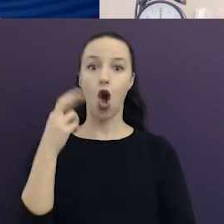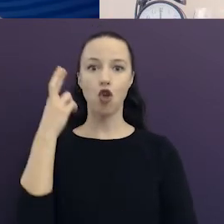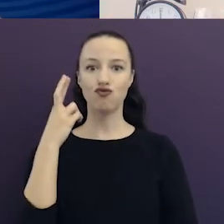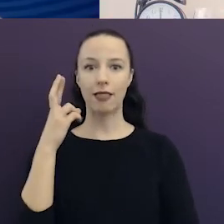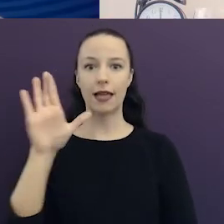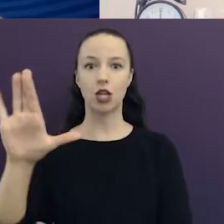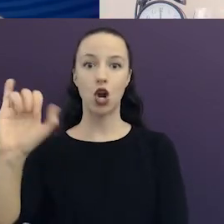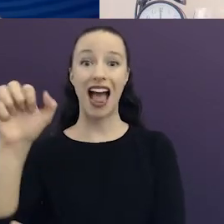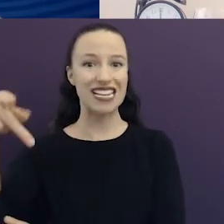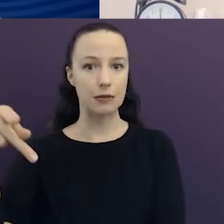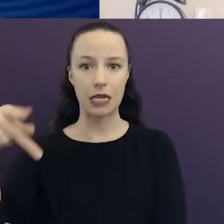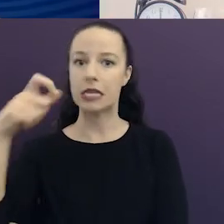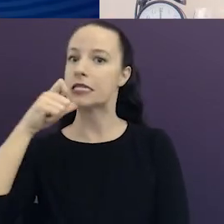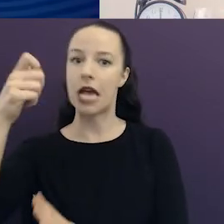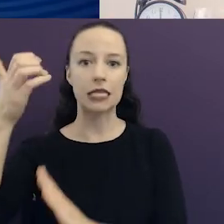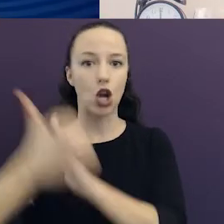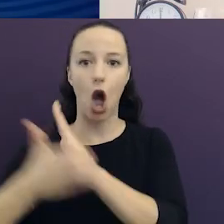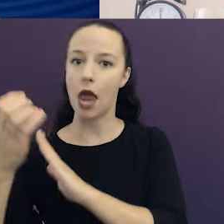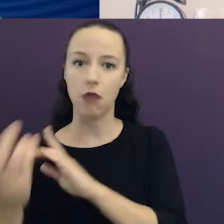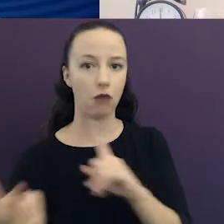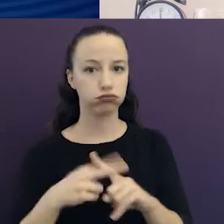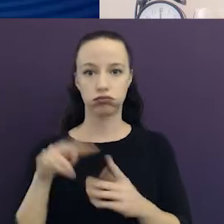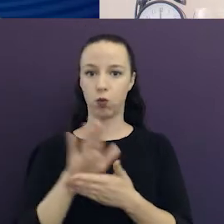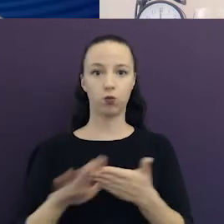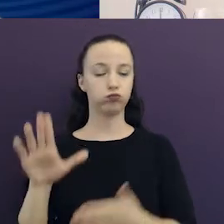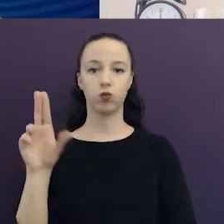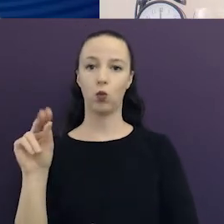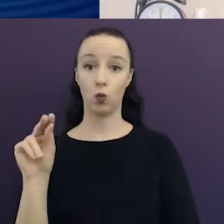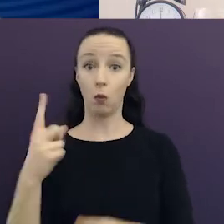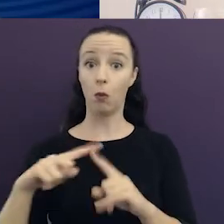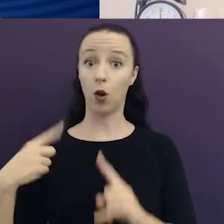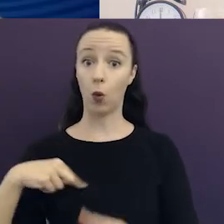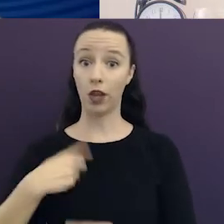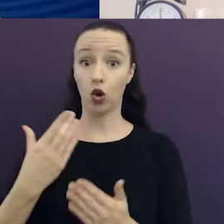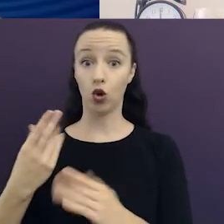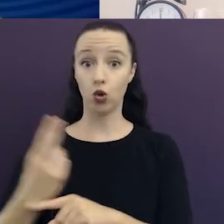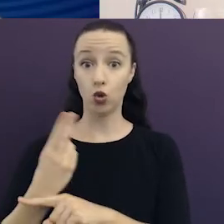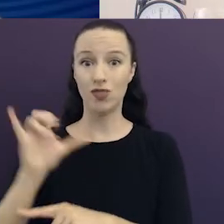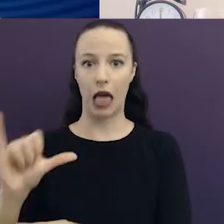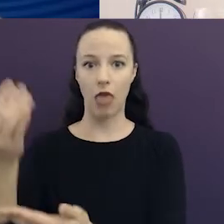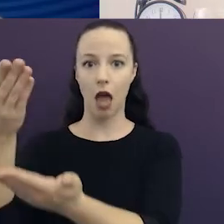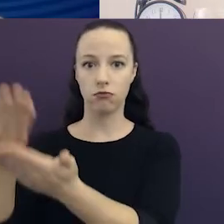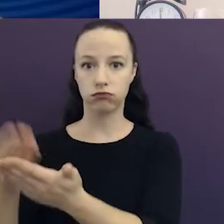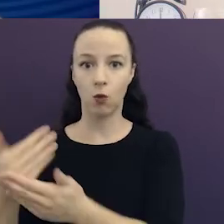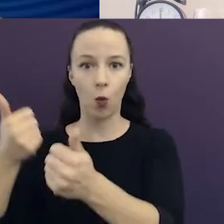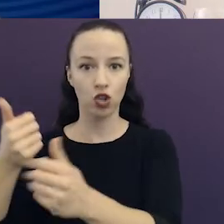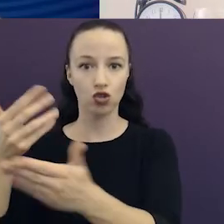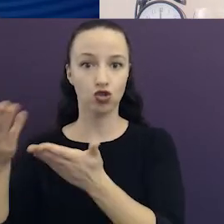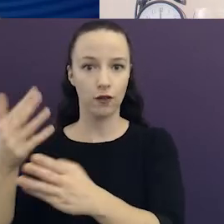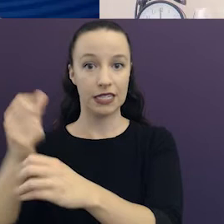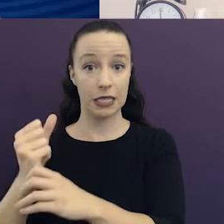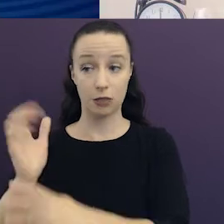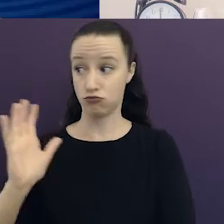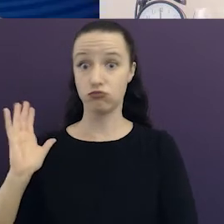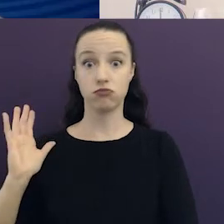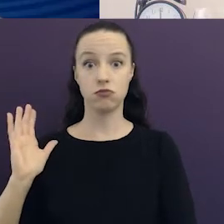that their IEP does not carry on over to college, but we use that as history of services and